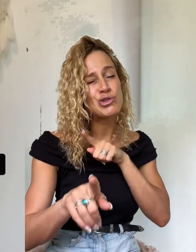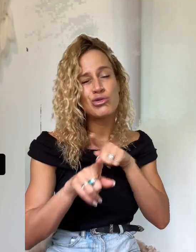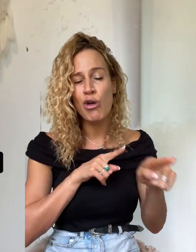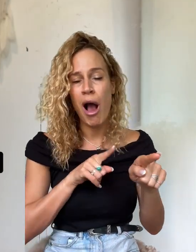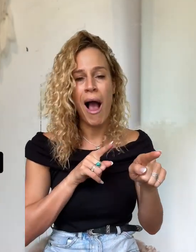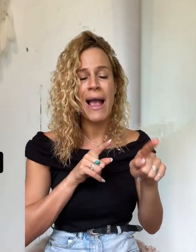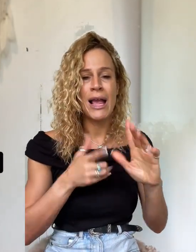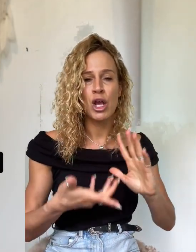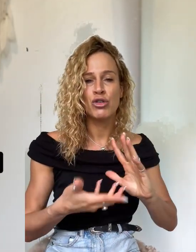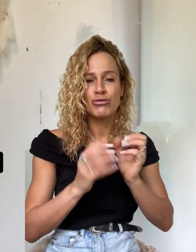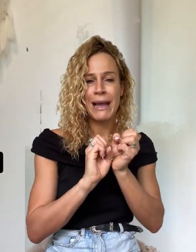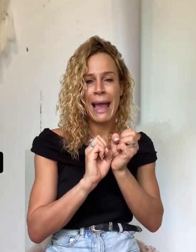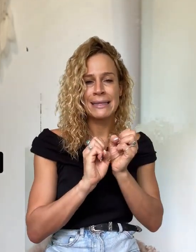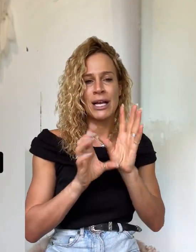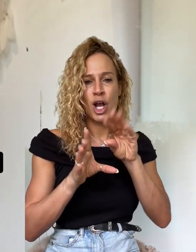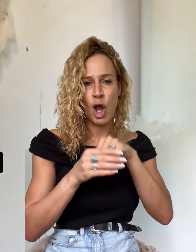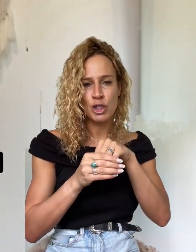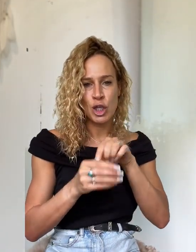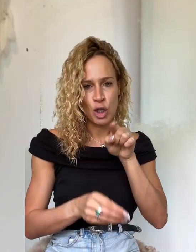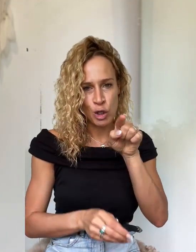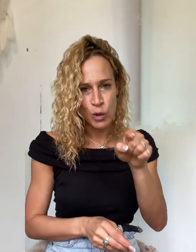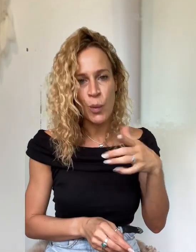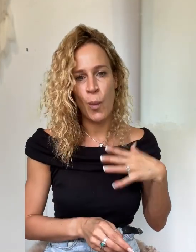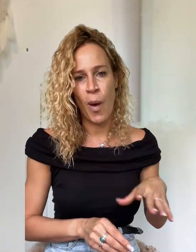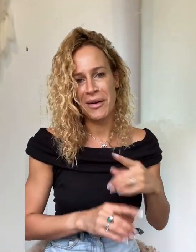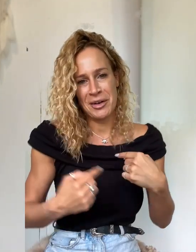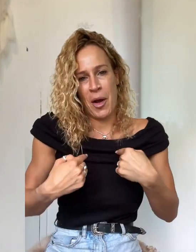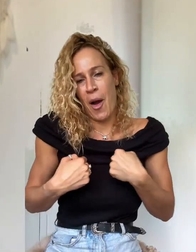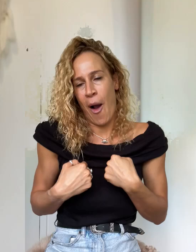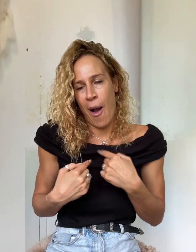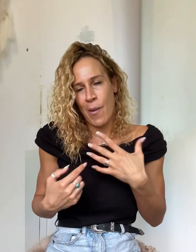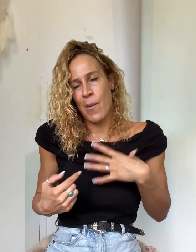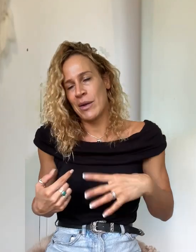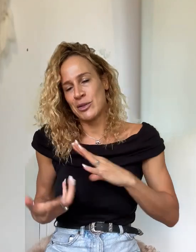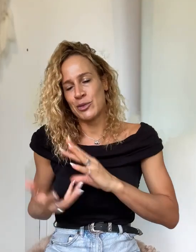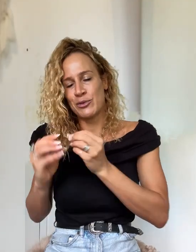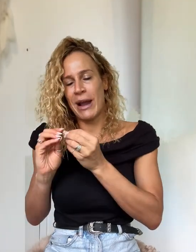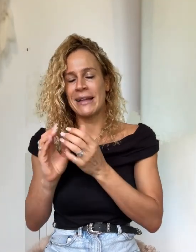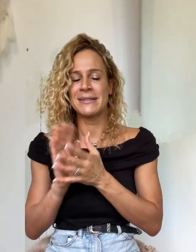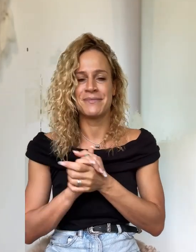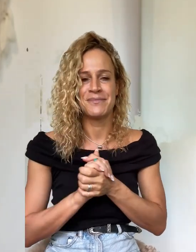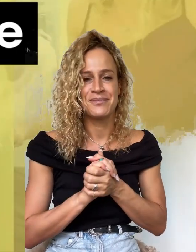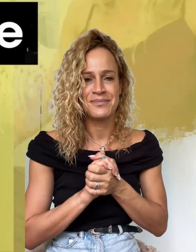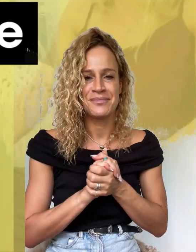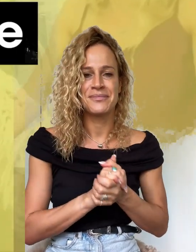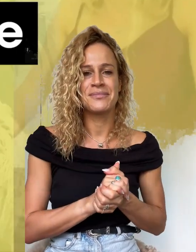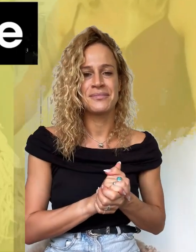years, and I am going to try and make the content that you want rather than what I want. So let's get into it.